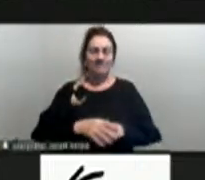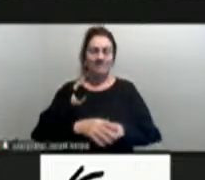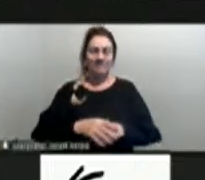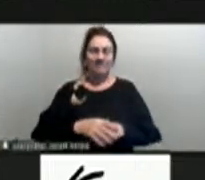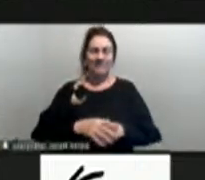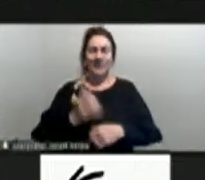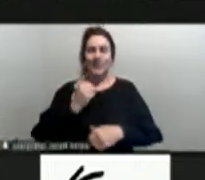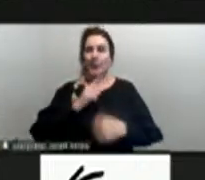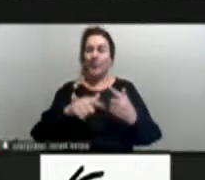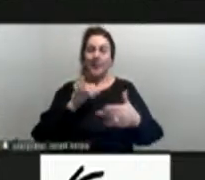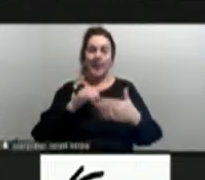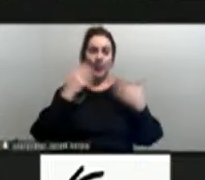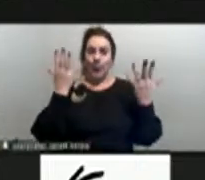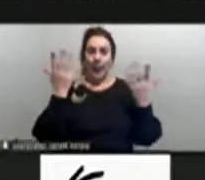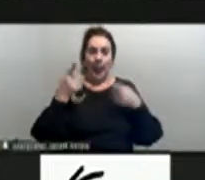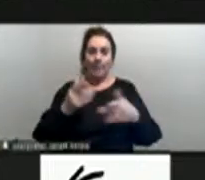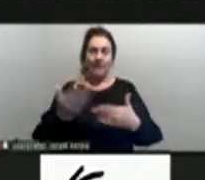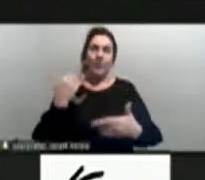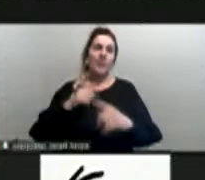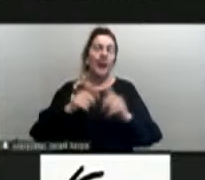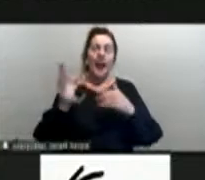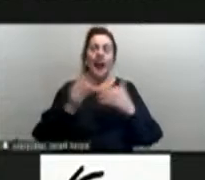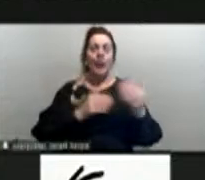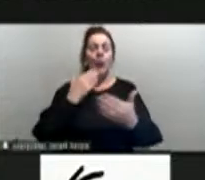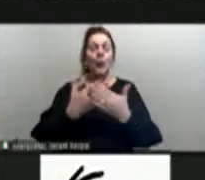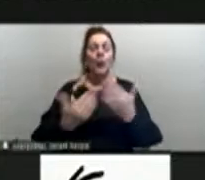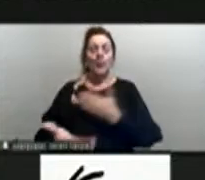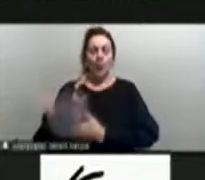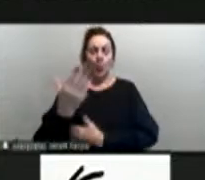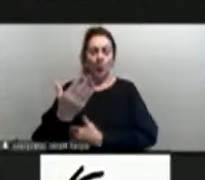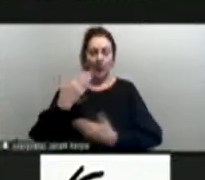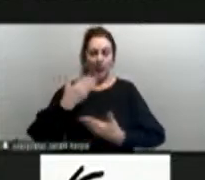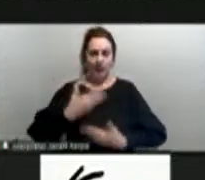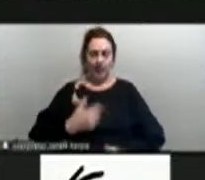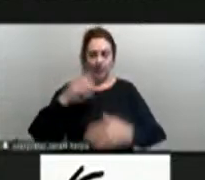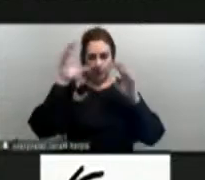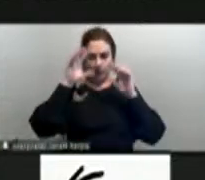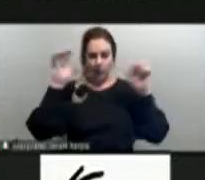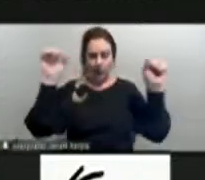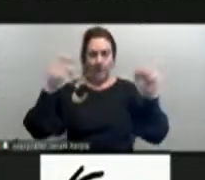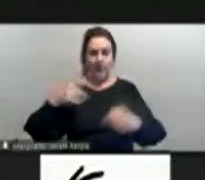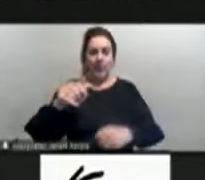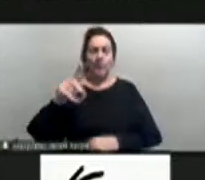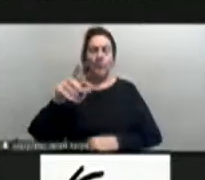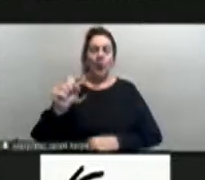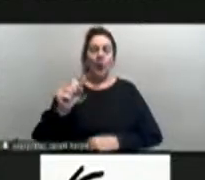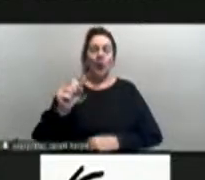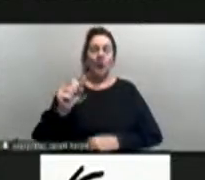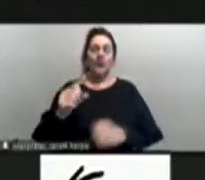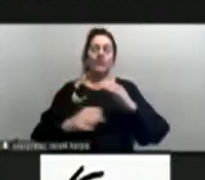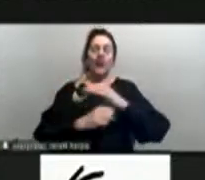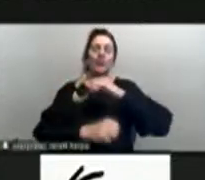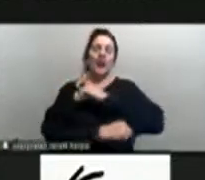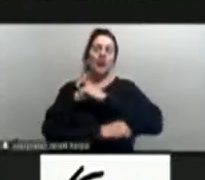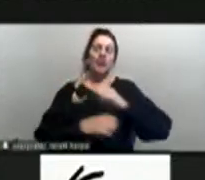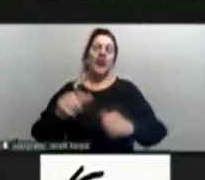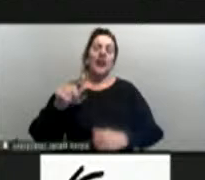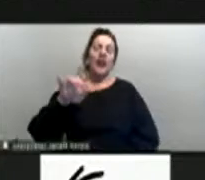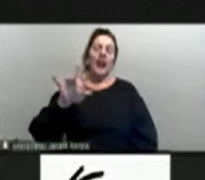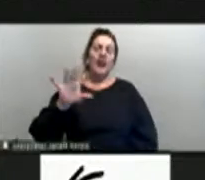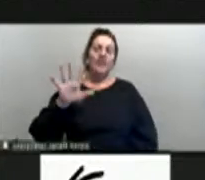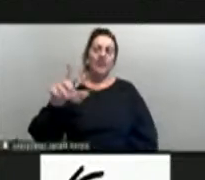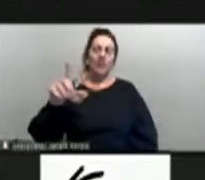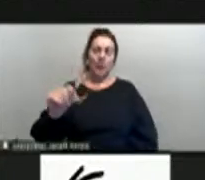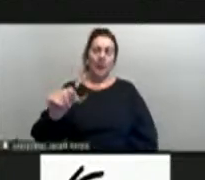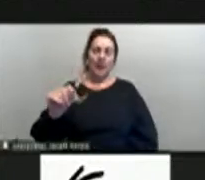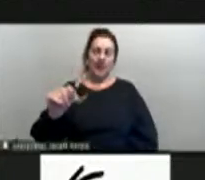that. I'm not sure what happened before. Good morning, John Quick. I'm the president of the Parks Foundation of Miami-Dade. I live at 8520 Southwest 145th